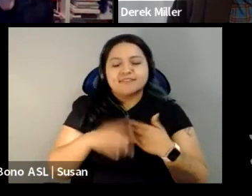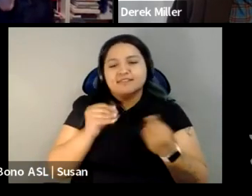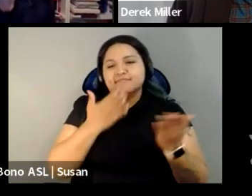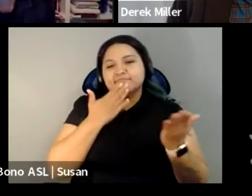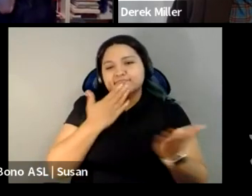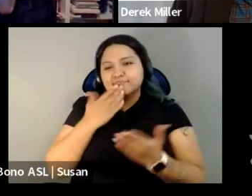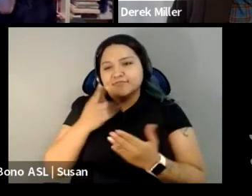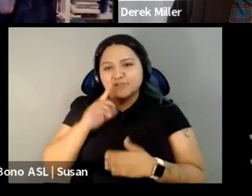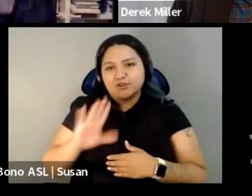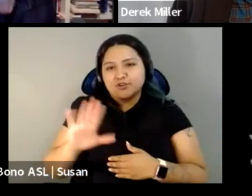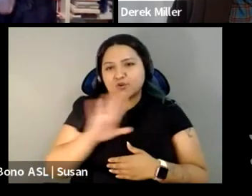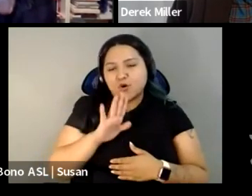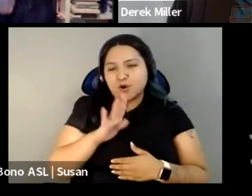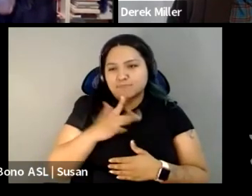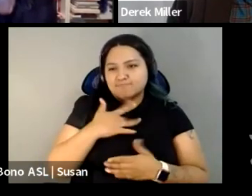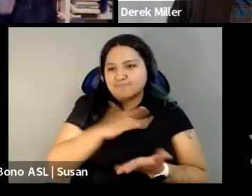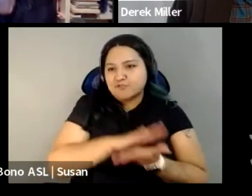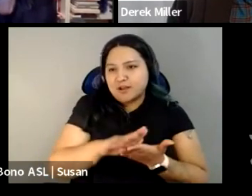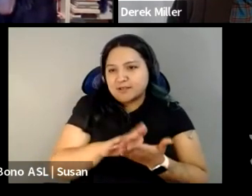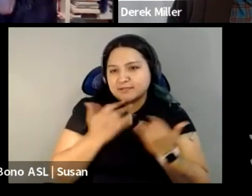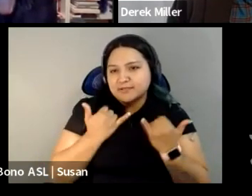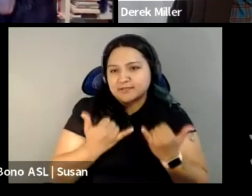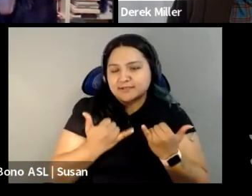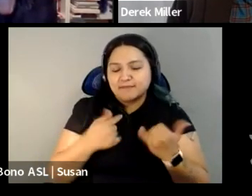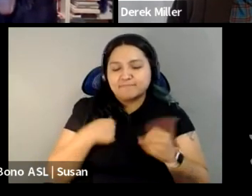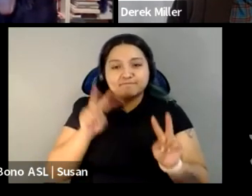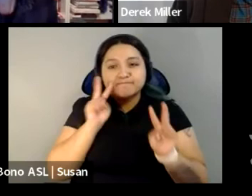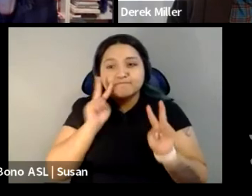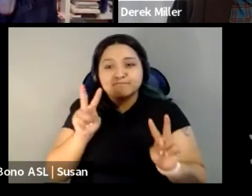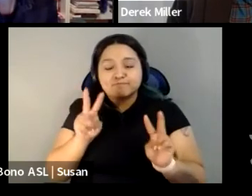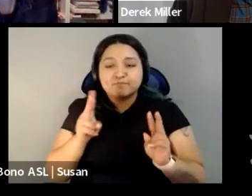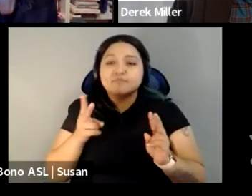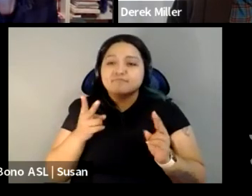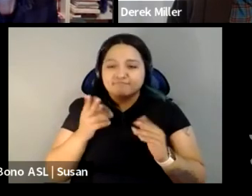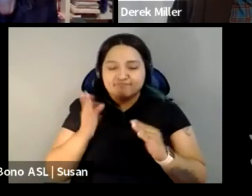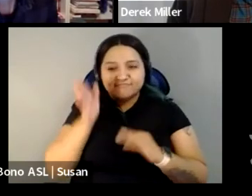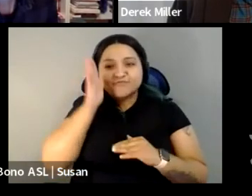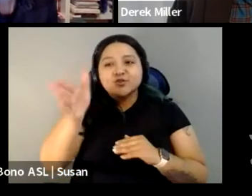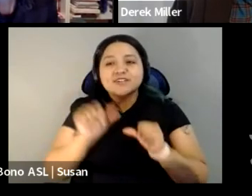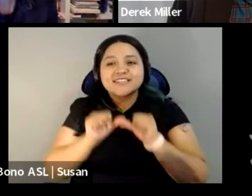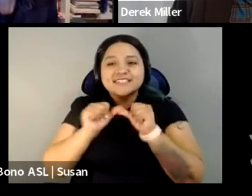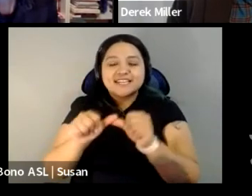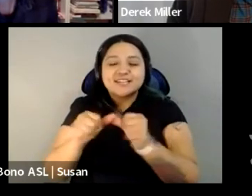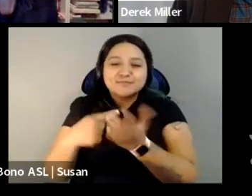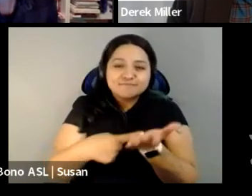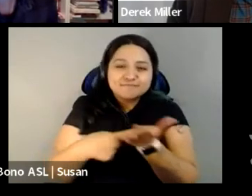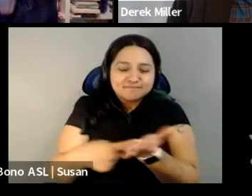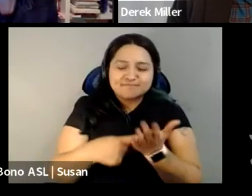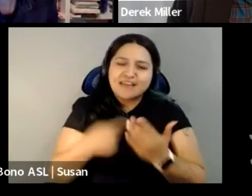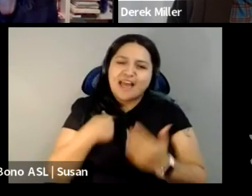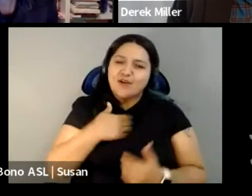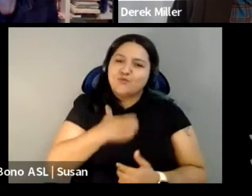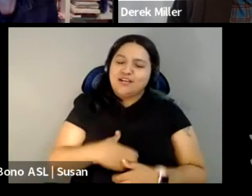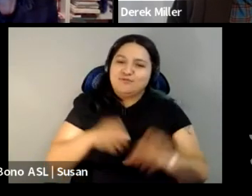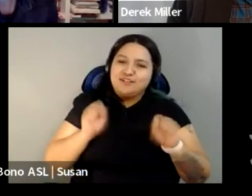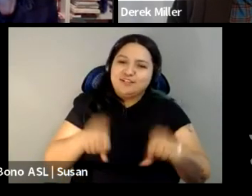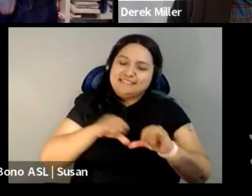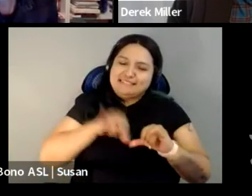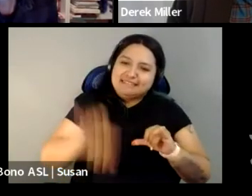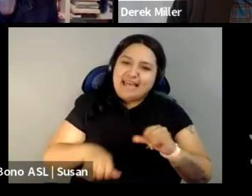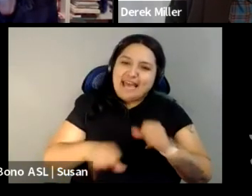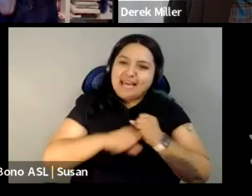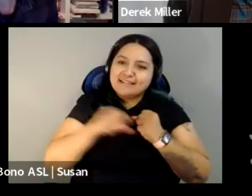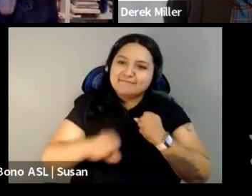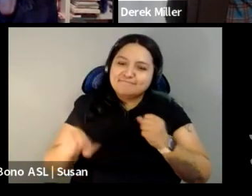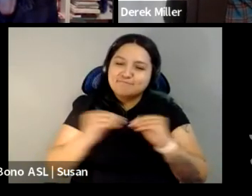generosity today. I look forward to continuing these conversations. I wish I could stay on for longer. Yeah, we mess up the time there a bit,